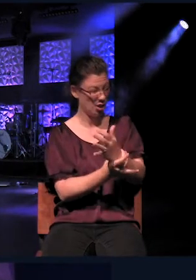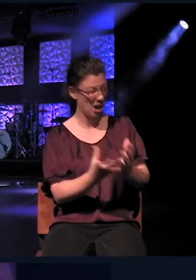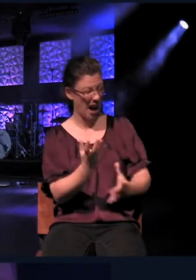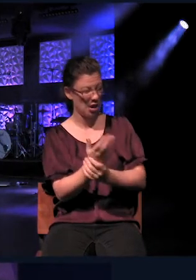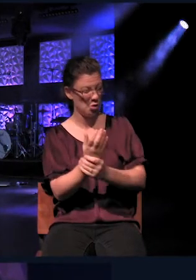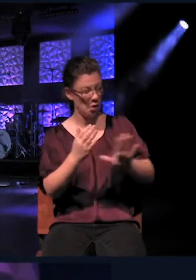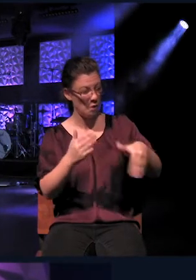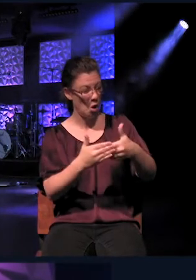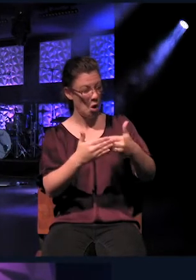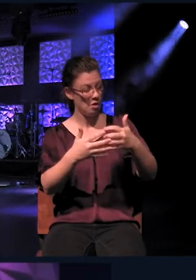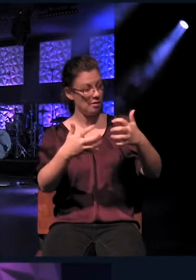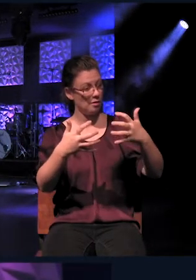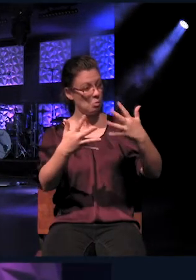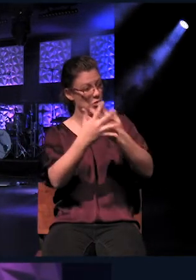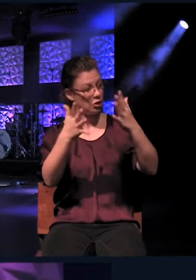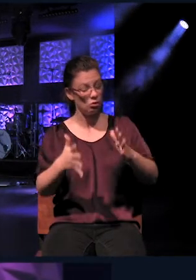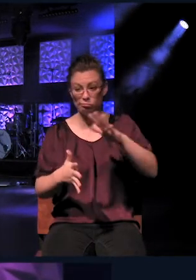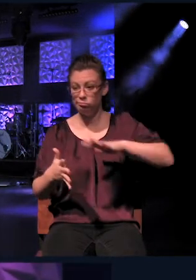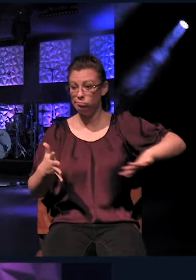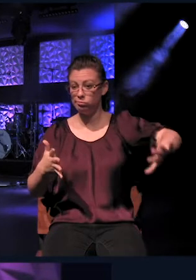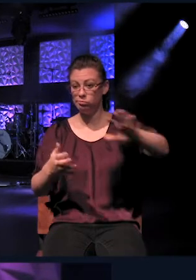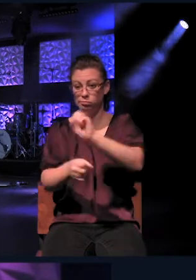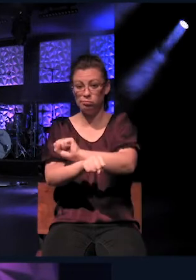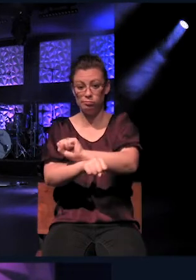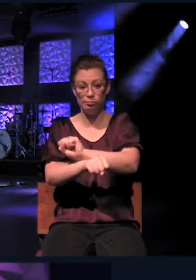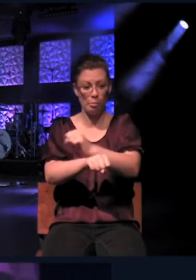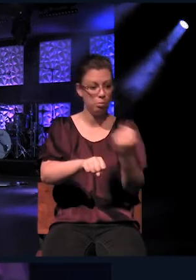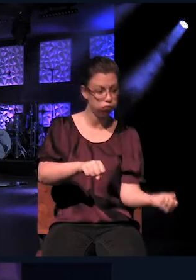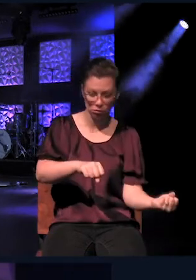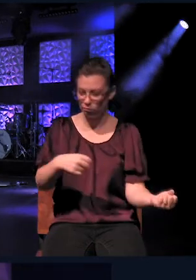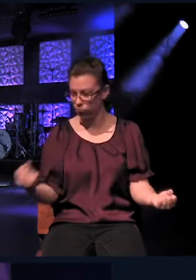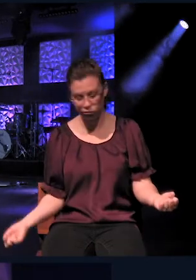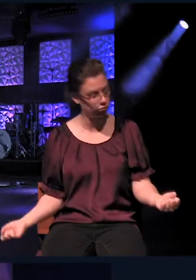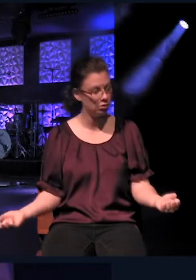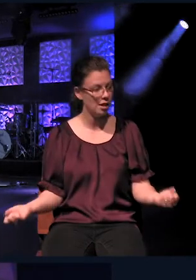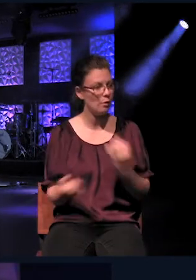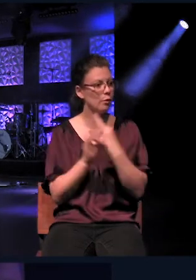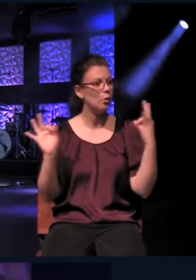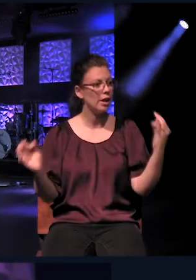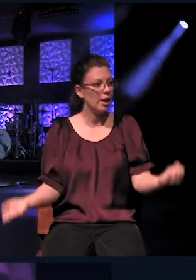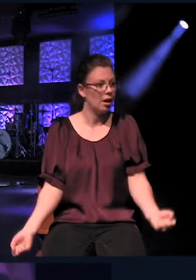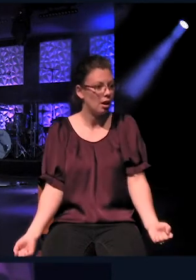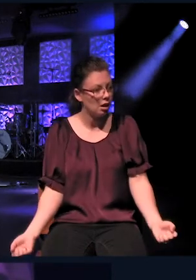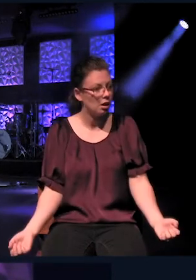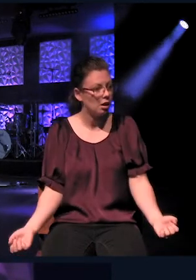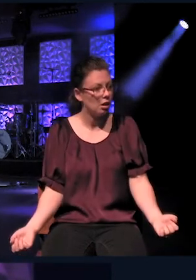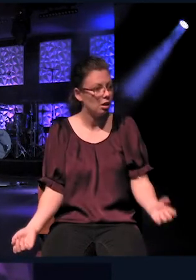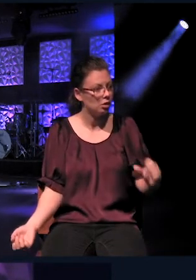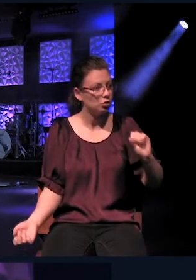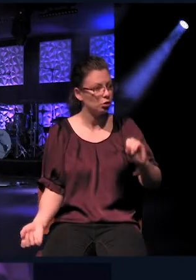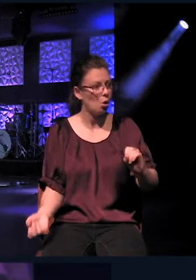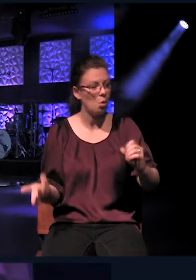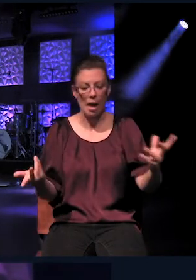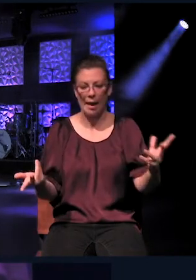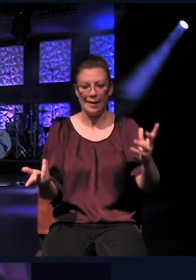the prison doors wide open. He assumed the prisoners had escaped, so he drew his sword to kill